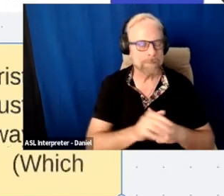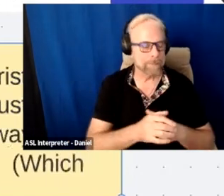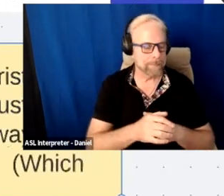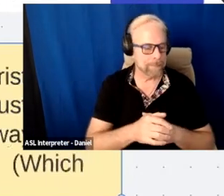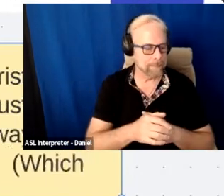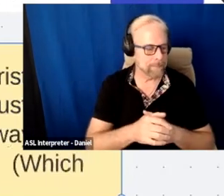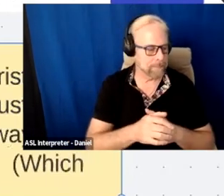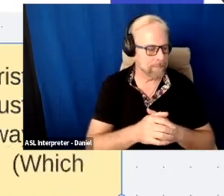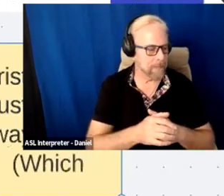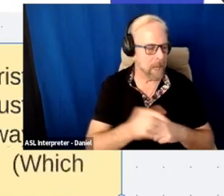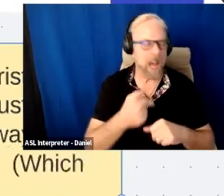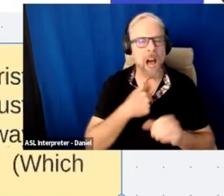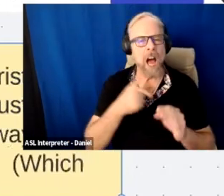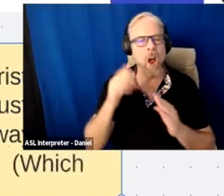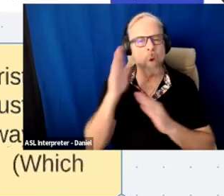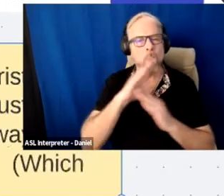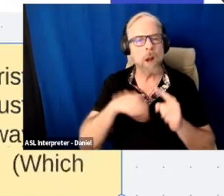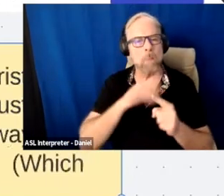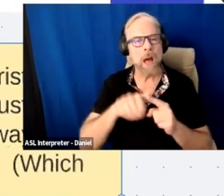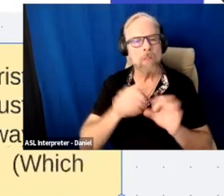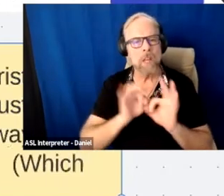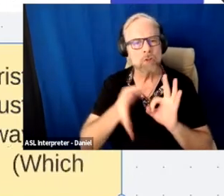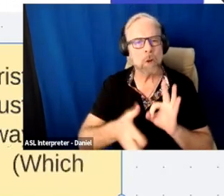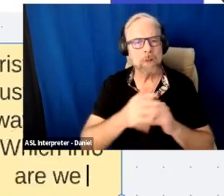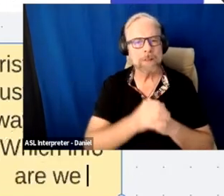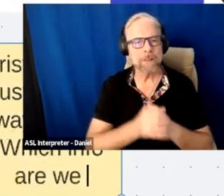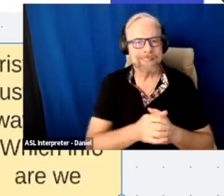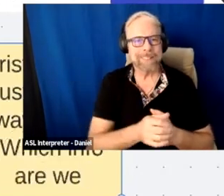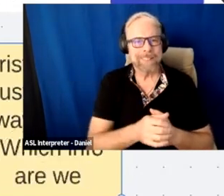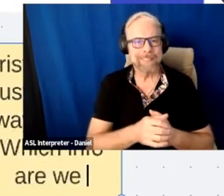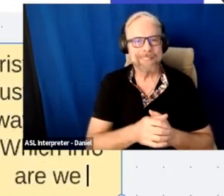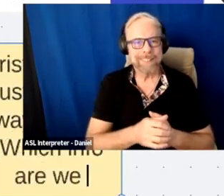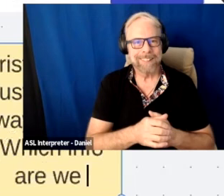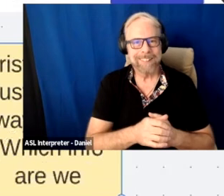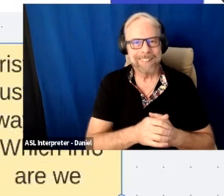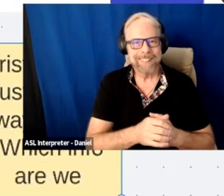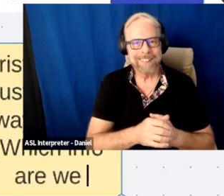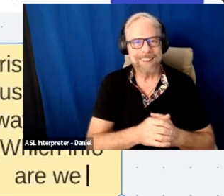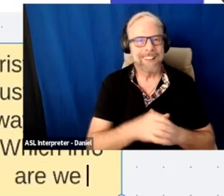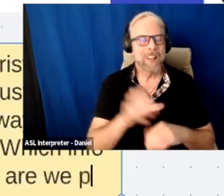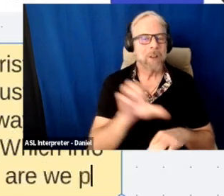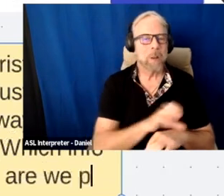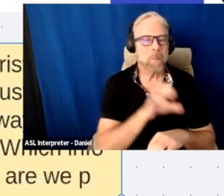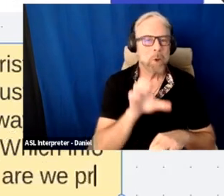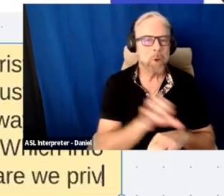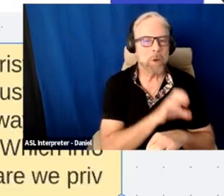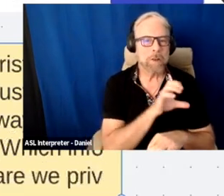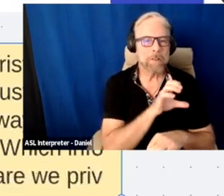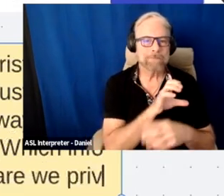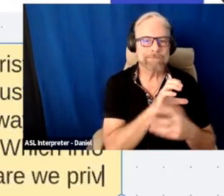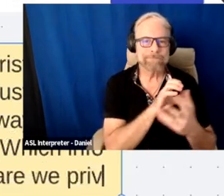And I was worried about the interpreters. Keeping up with you, it's the computers.